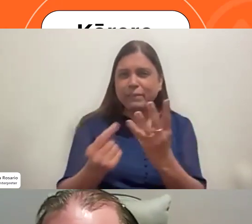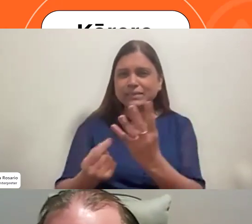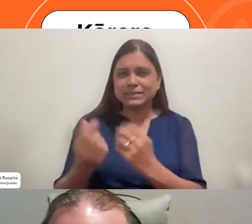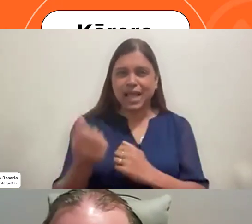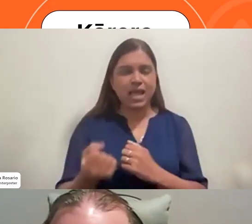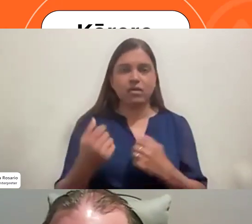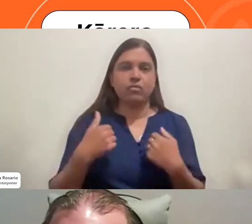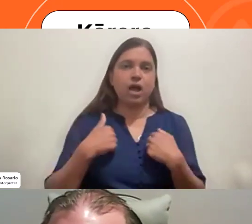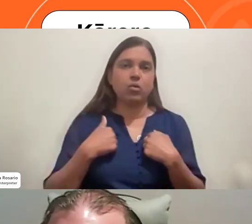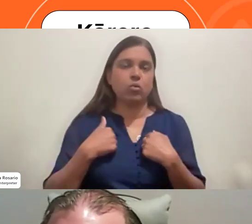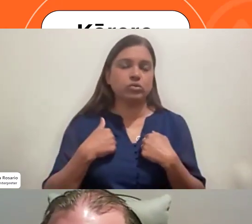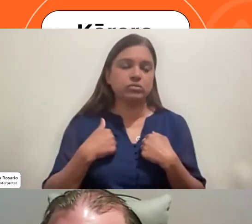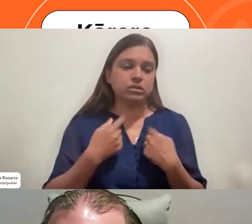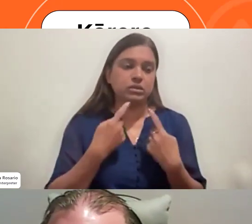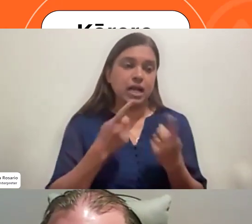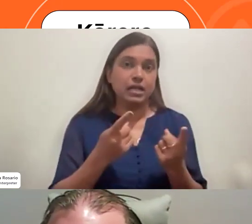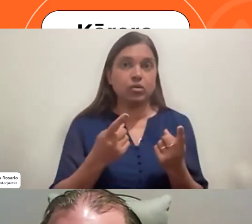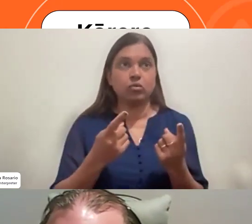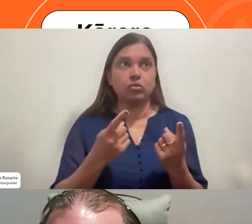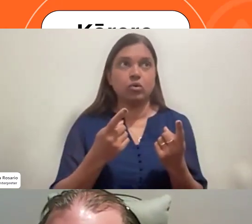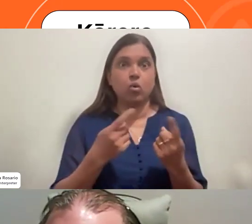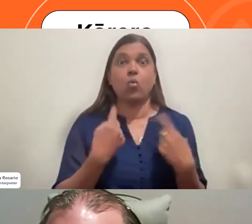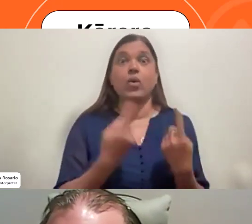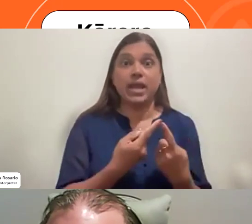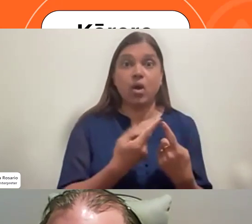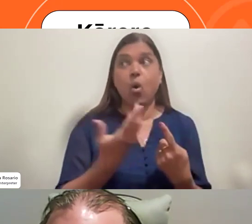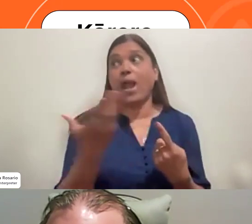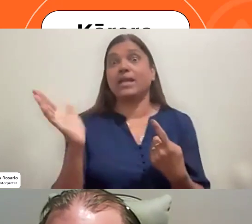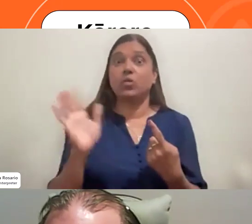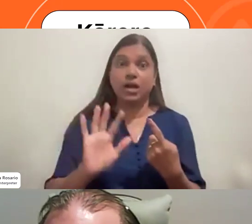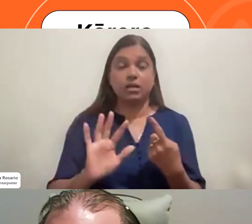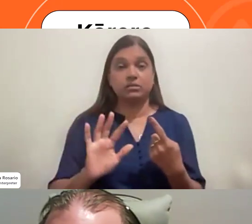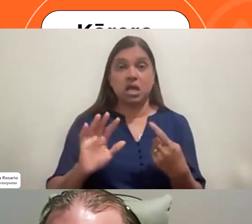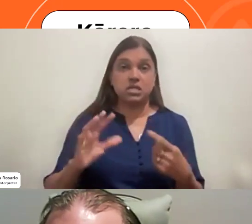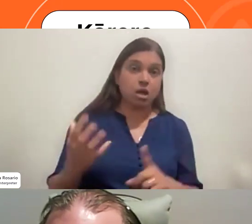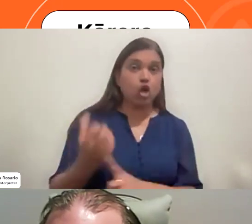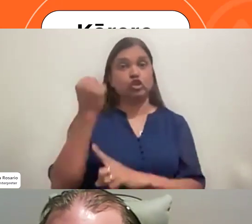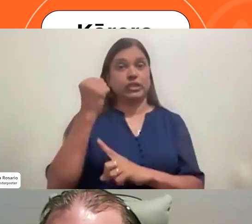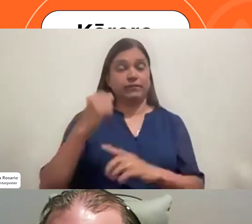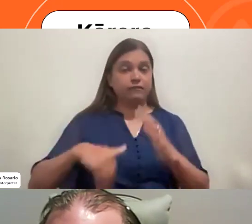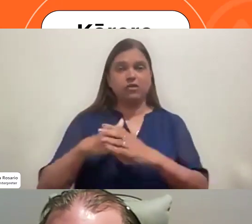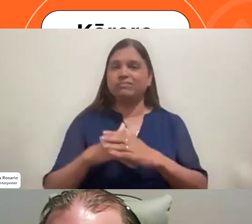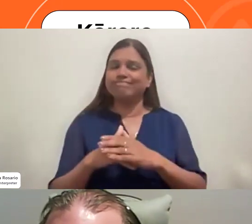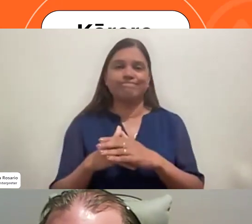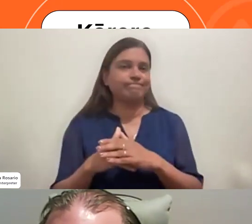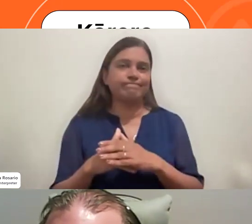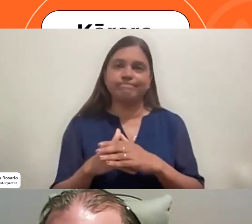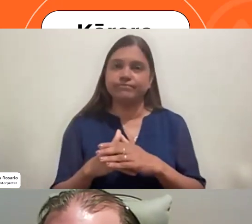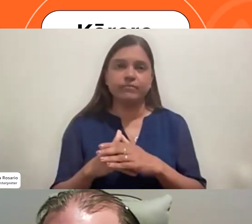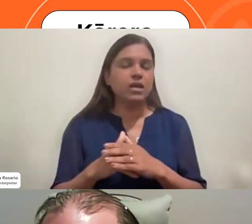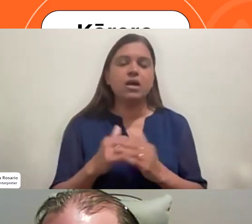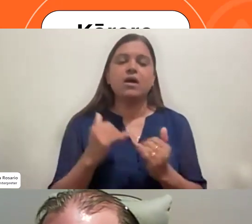stand here and tell you that that we or anybody else has cracked this. In fact, I think we are early in the